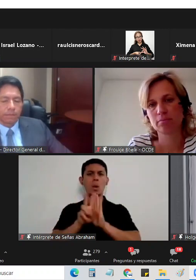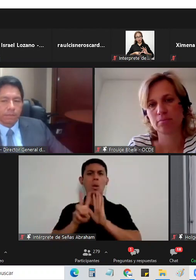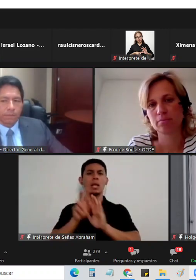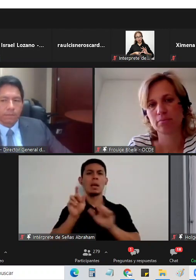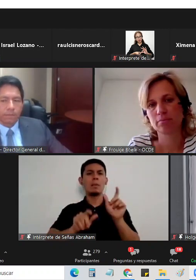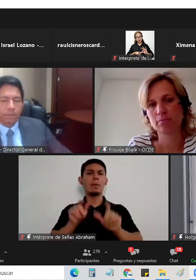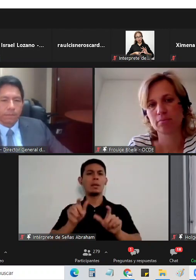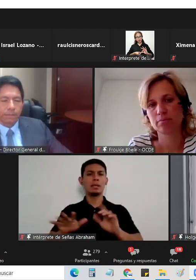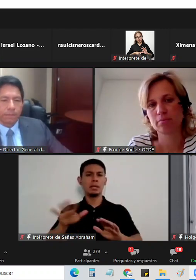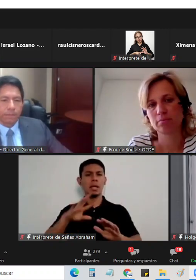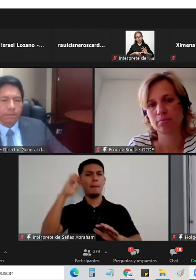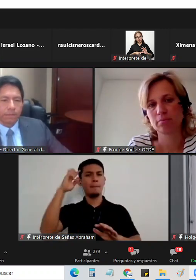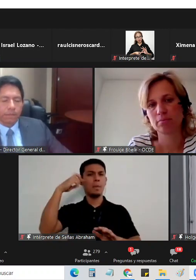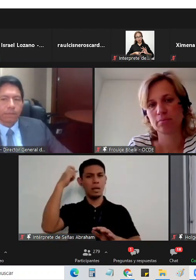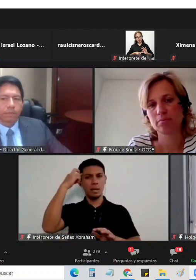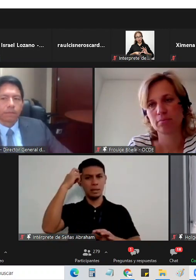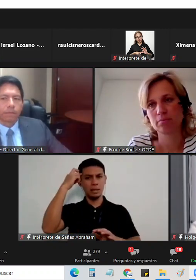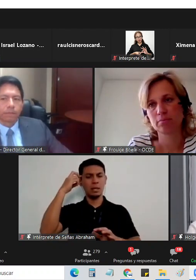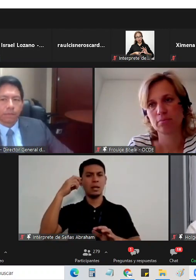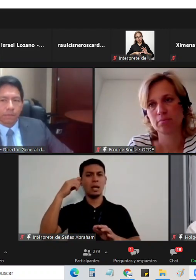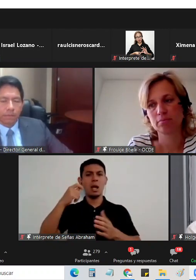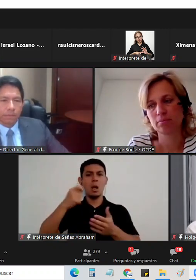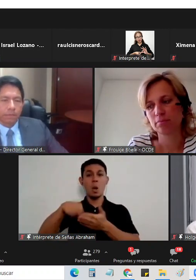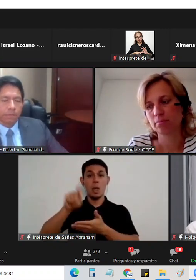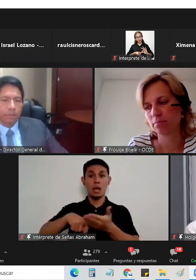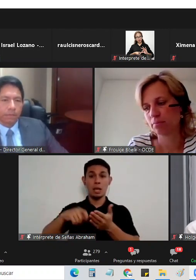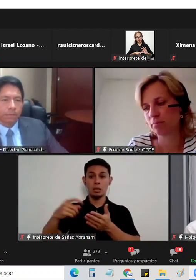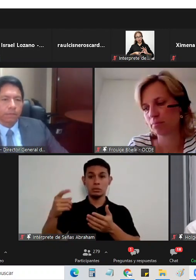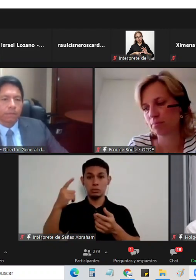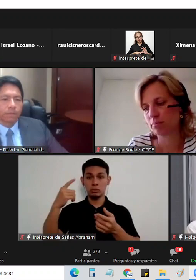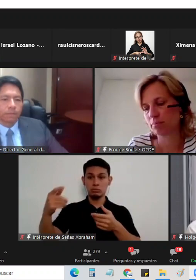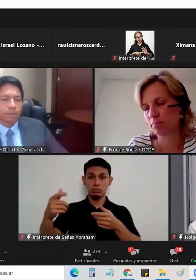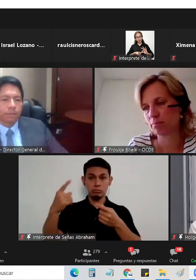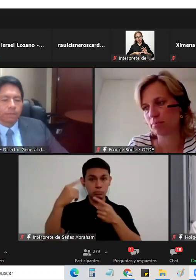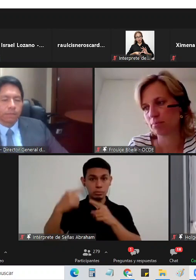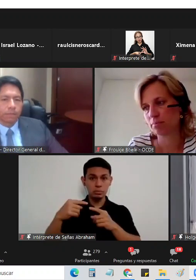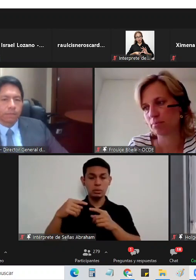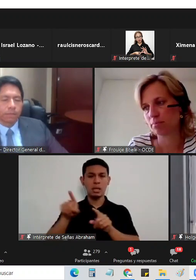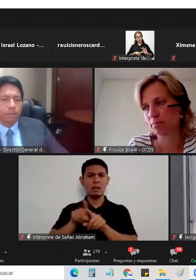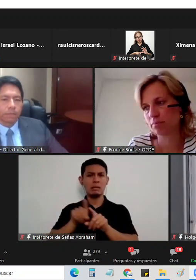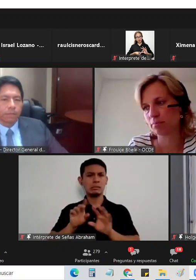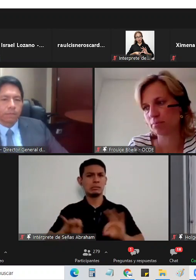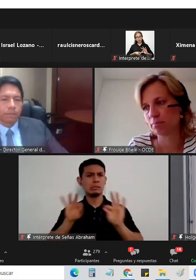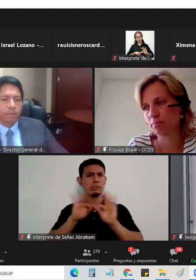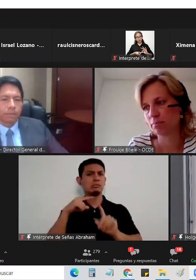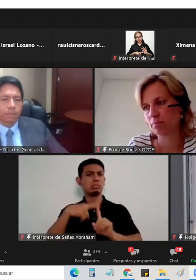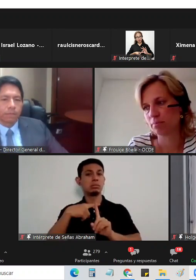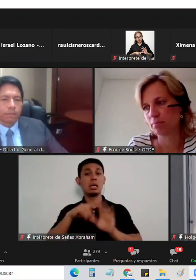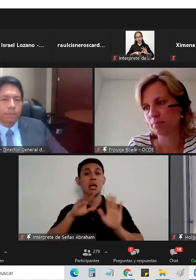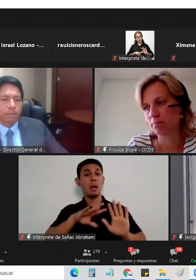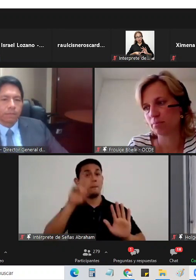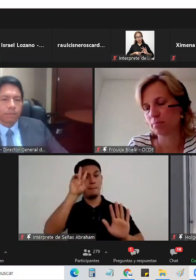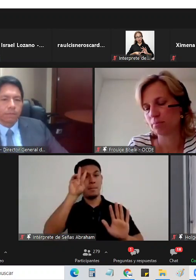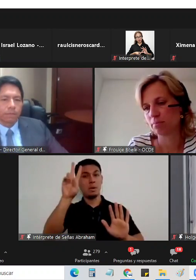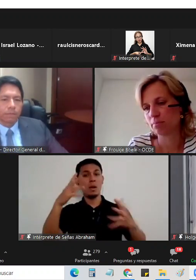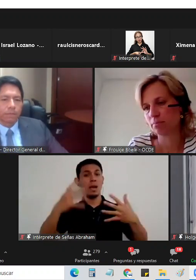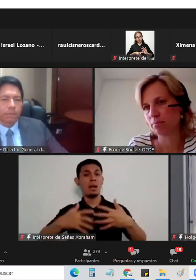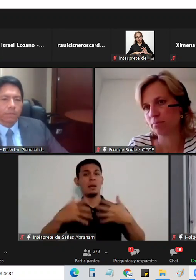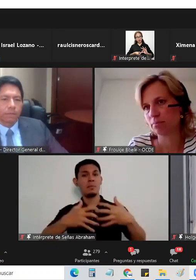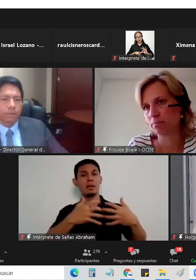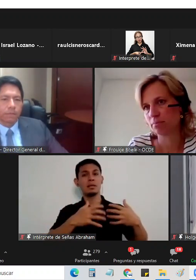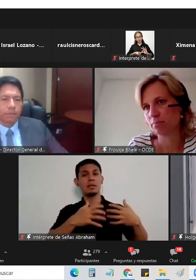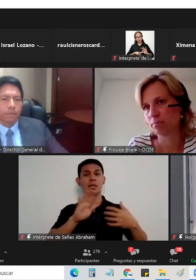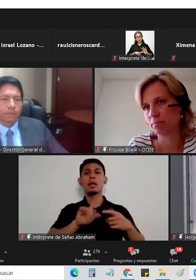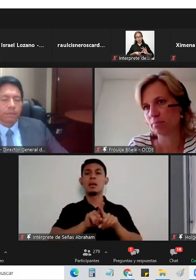to look at to look at the political will in this issue the public um tendering process is also very important and in peru